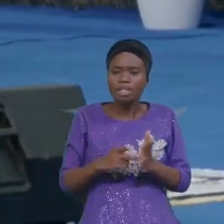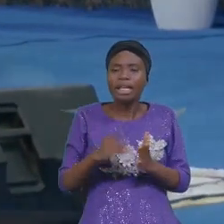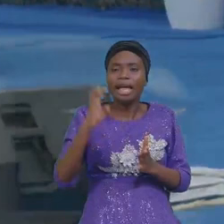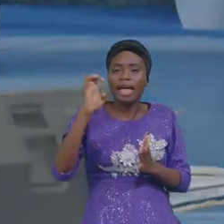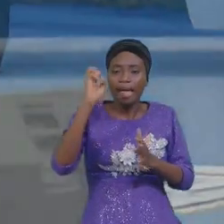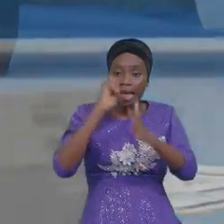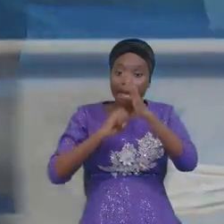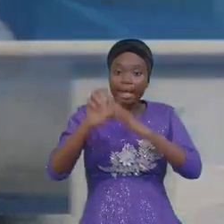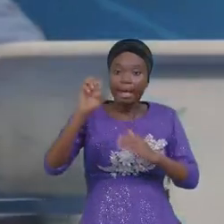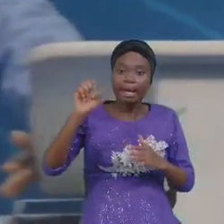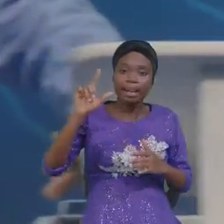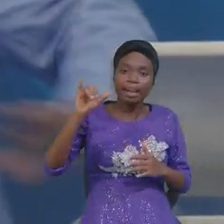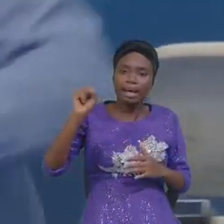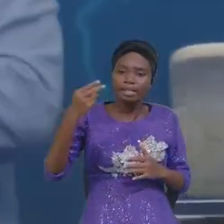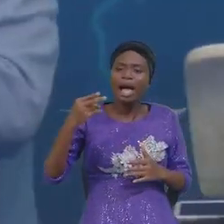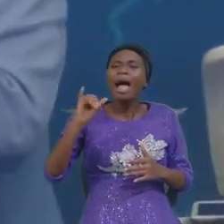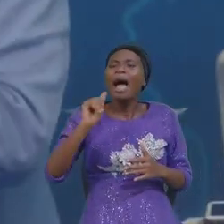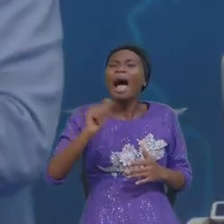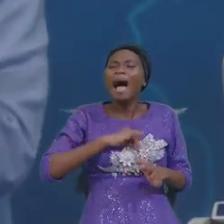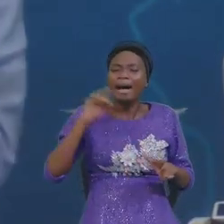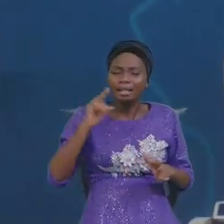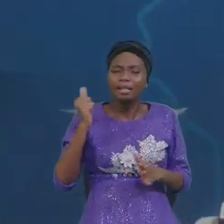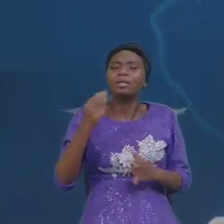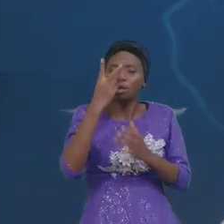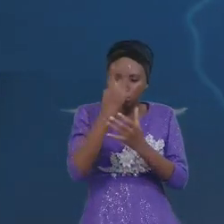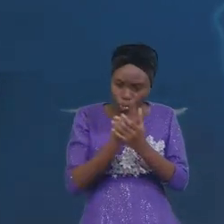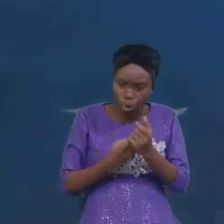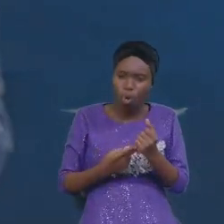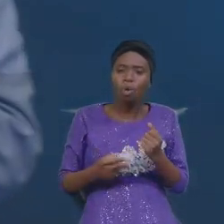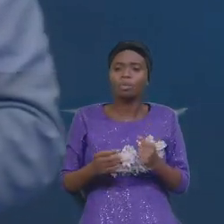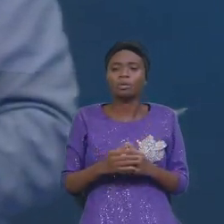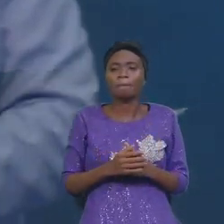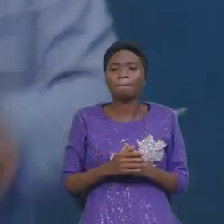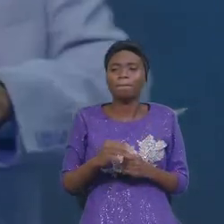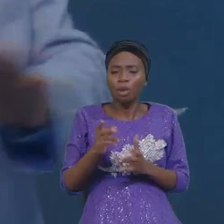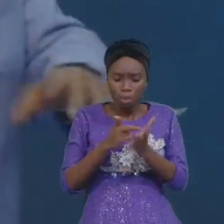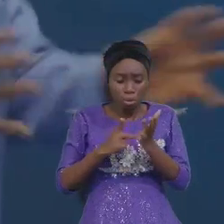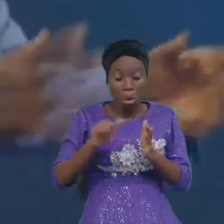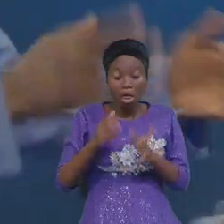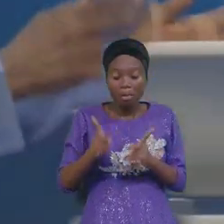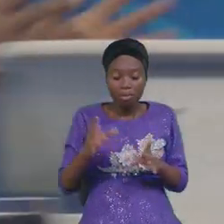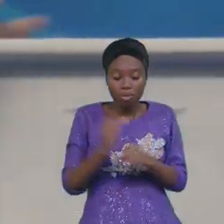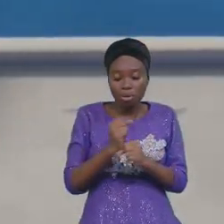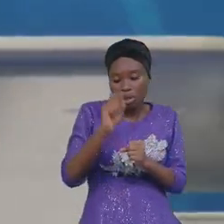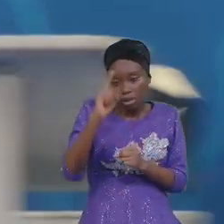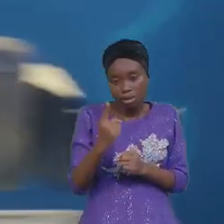a double portion. Other people, they just got single portion. But the 50 sons of the